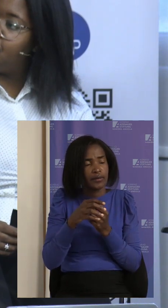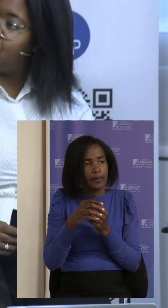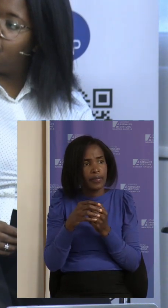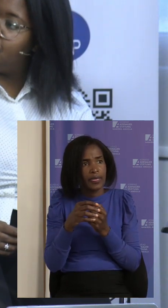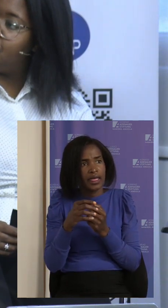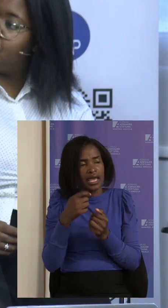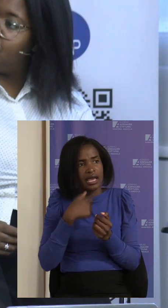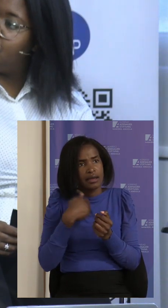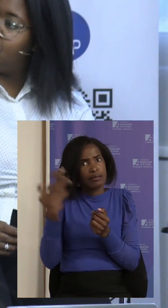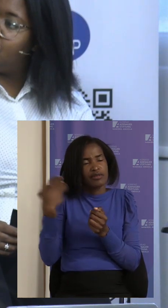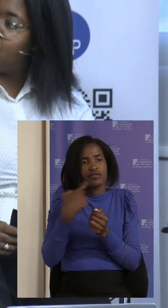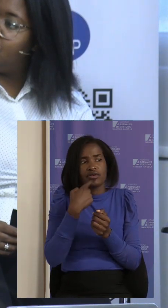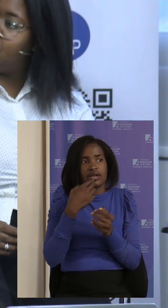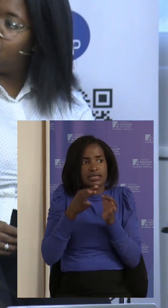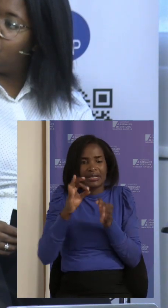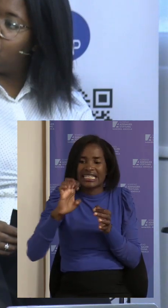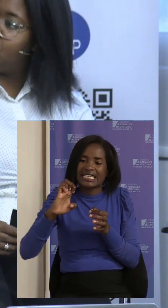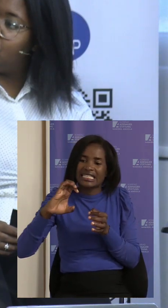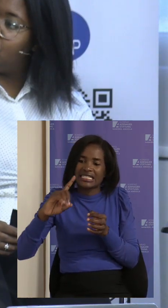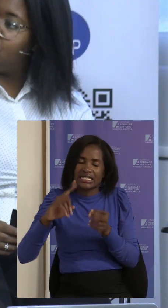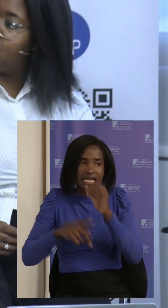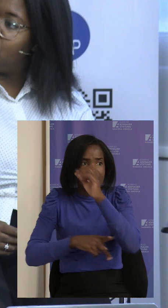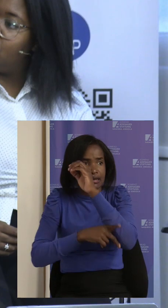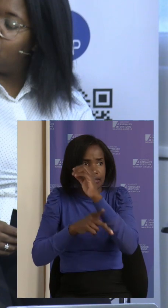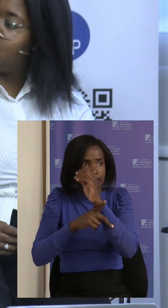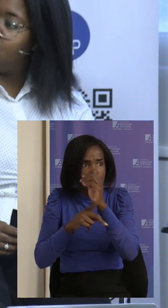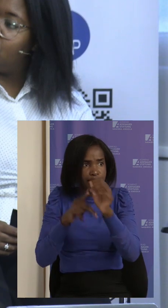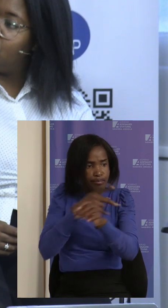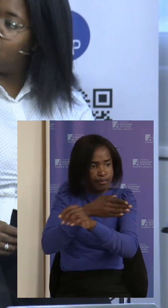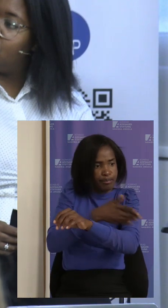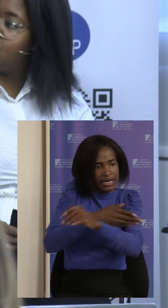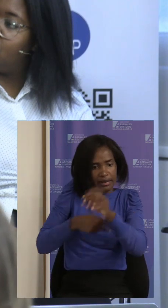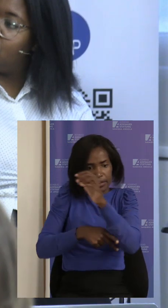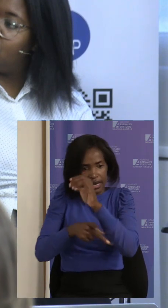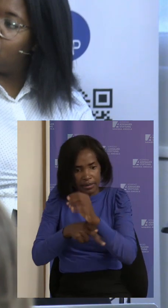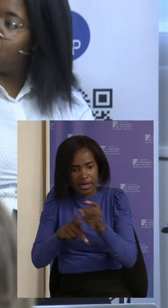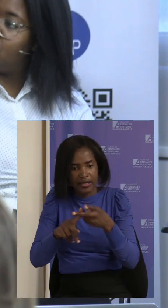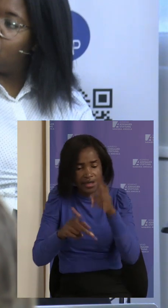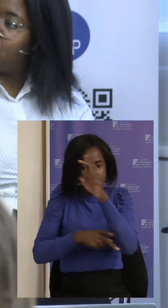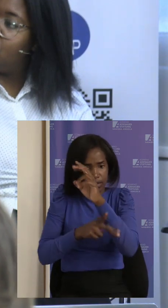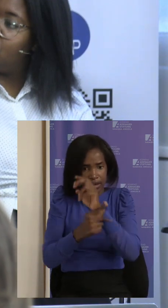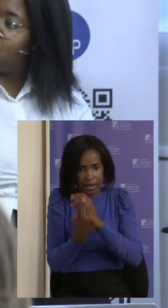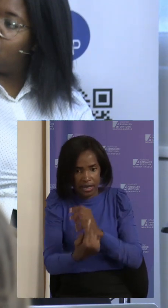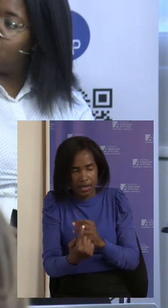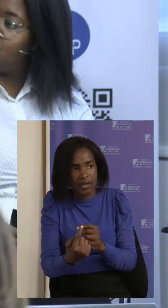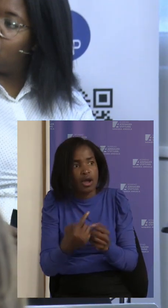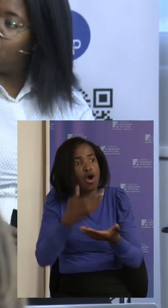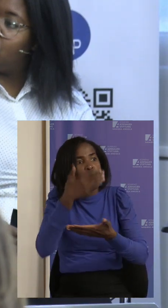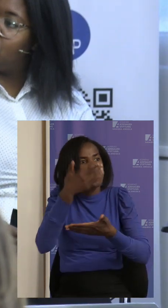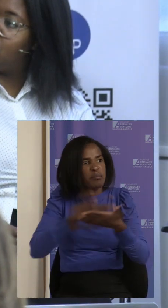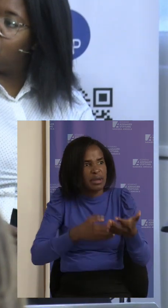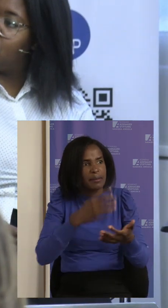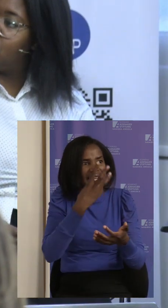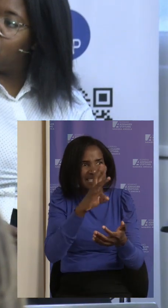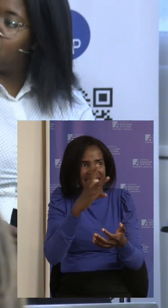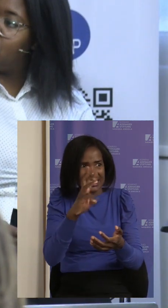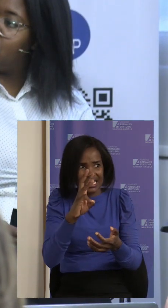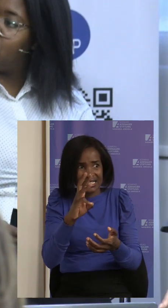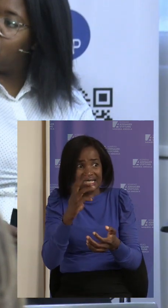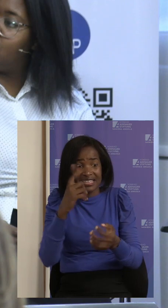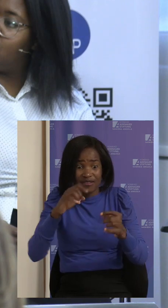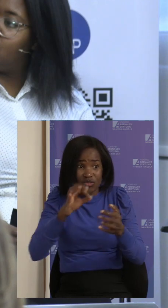I alluded to ECD and pre-primary, and then we have primary. On paper it's 66, but when